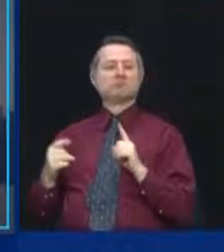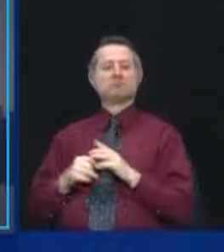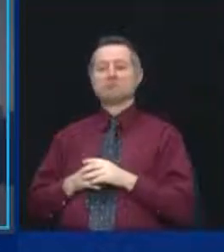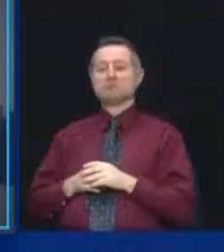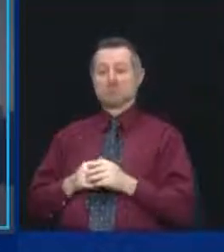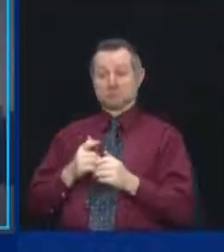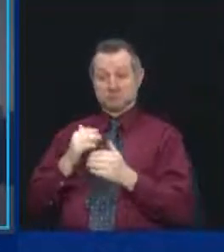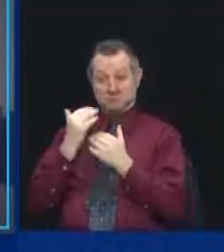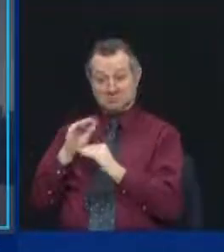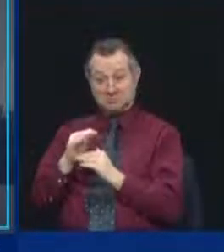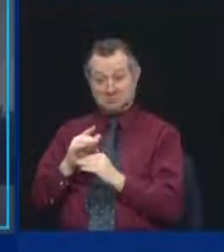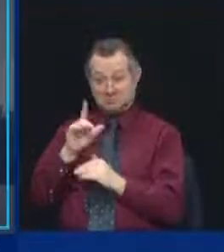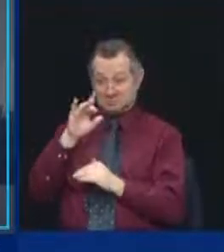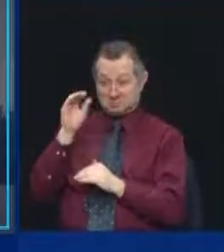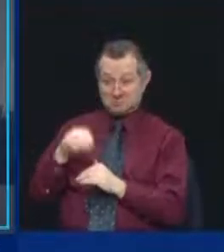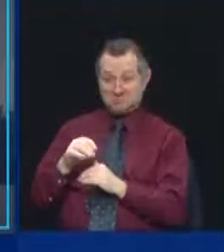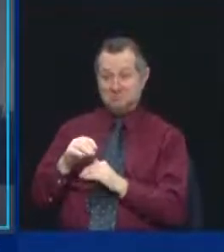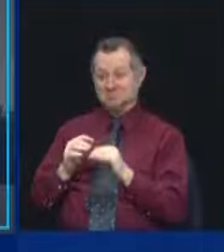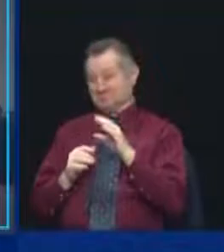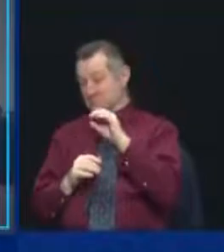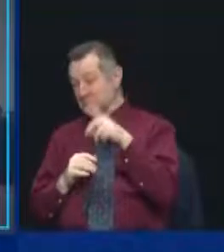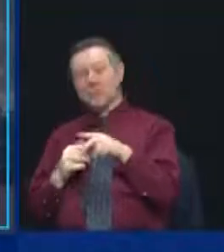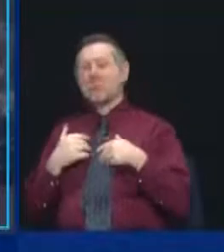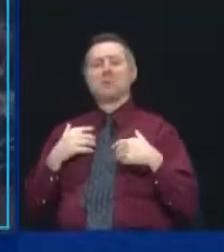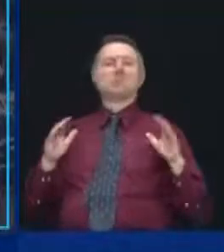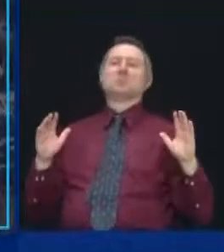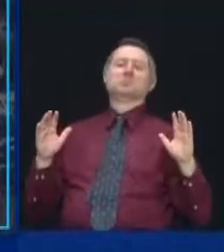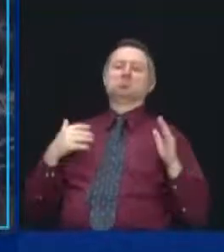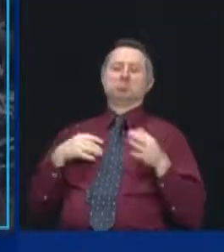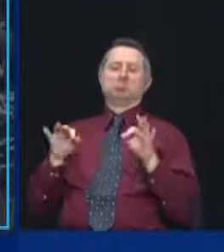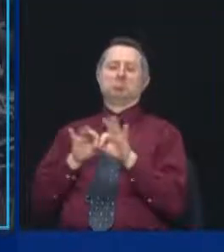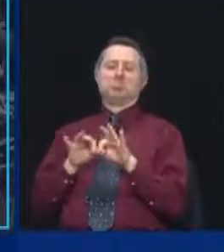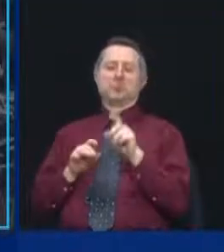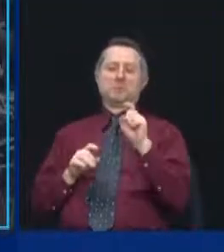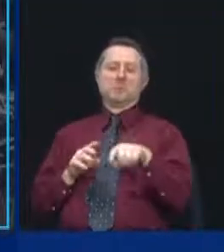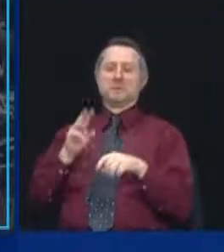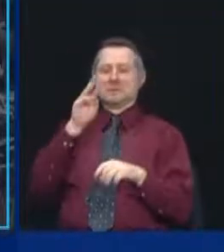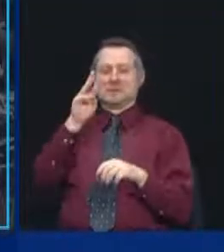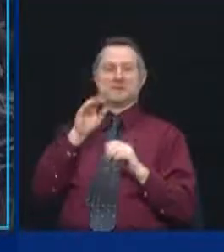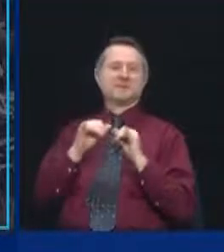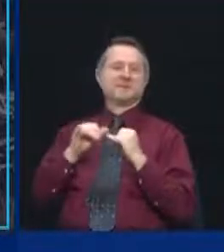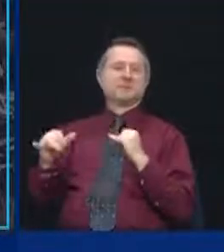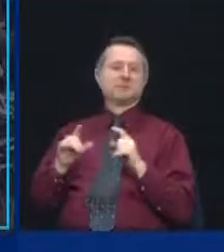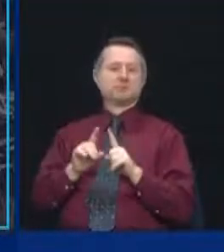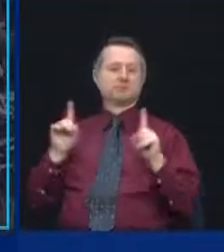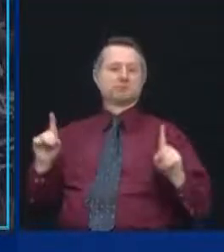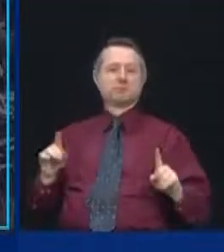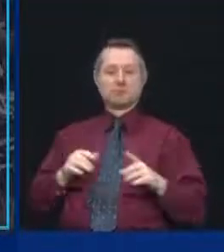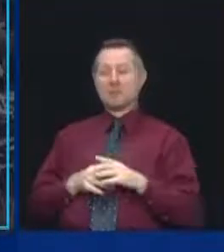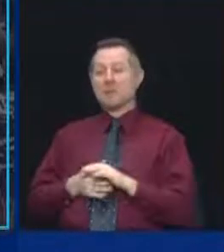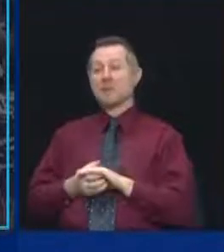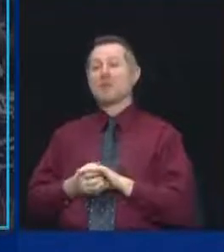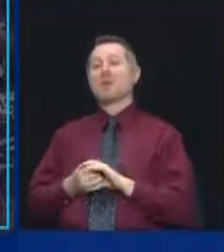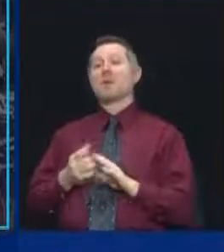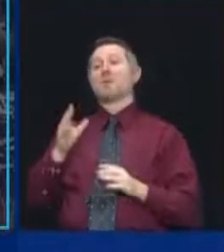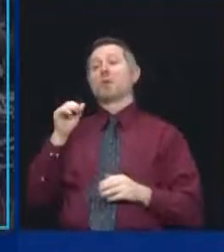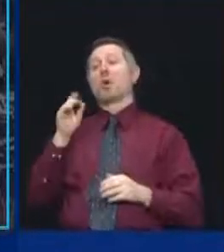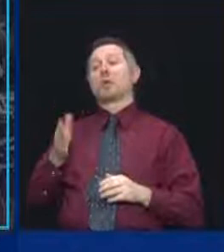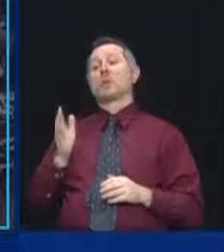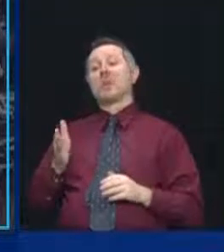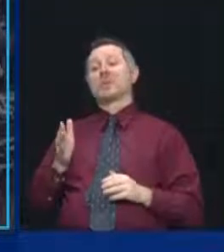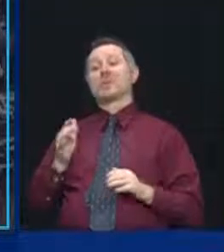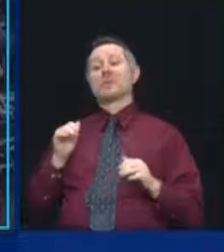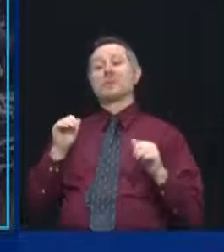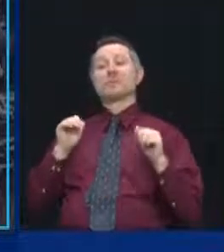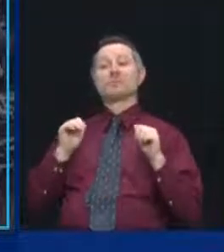restriction that remains, the 6 feet social distancing. Broadway tickets go on sale today at 100% capacity